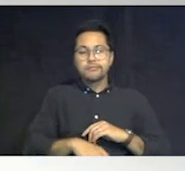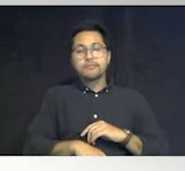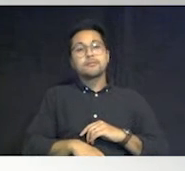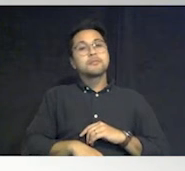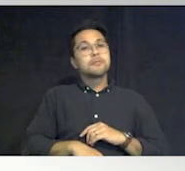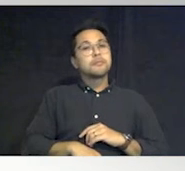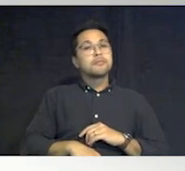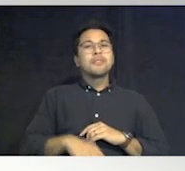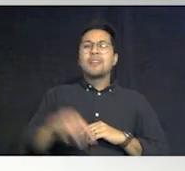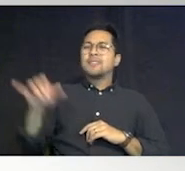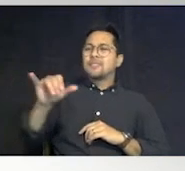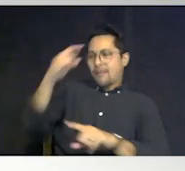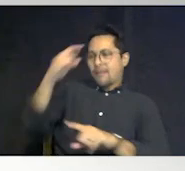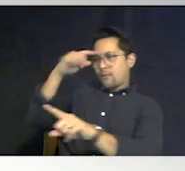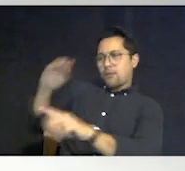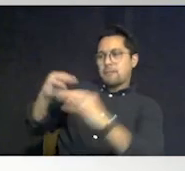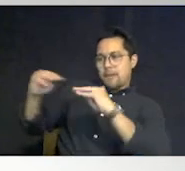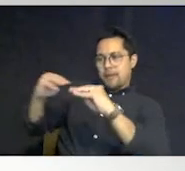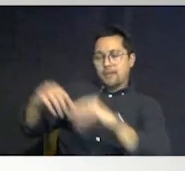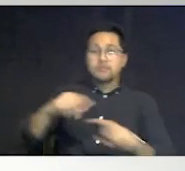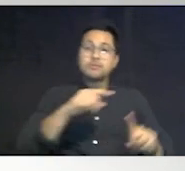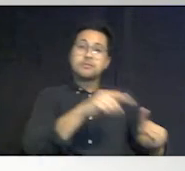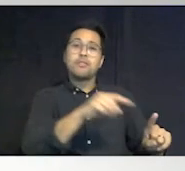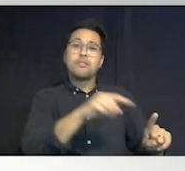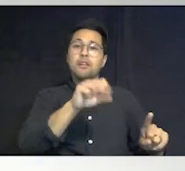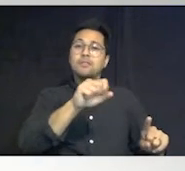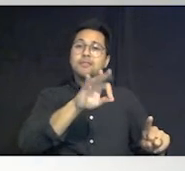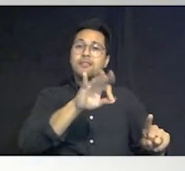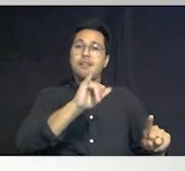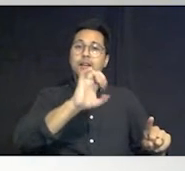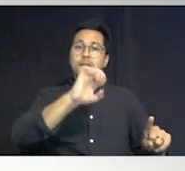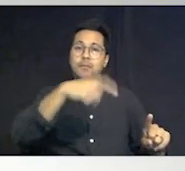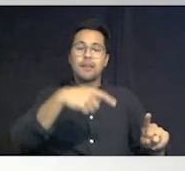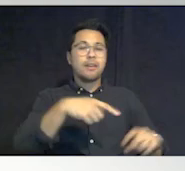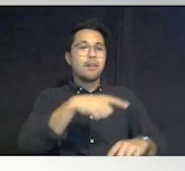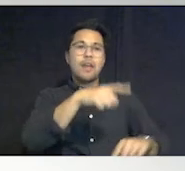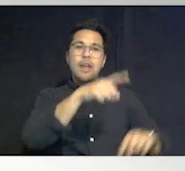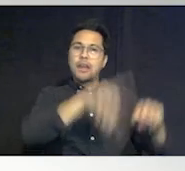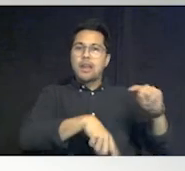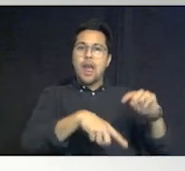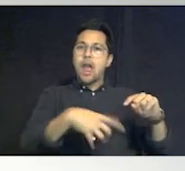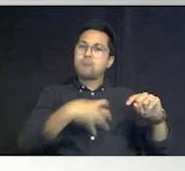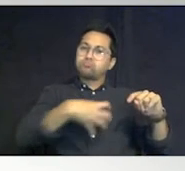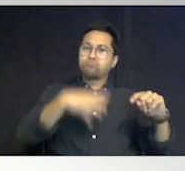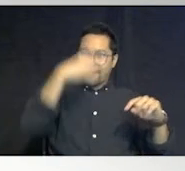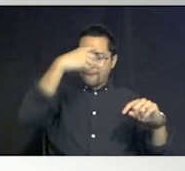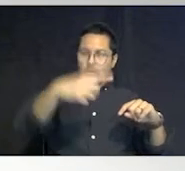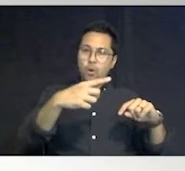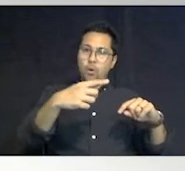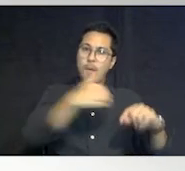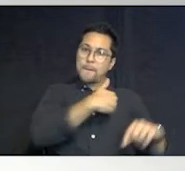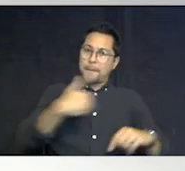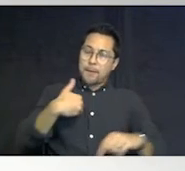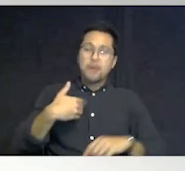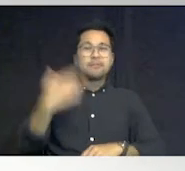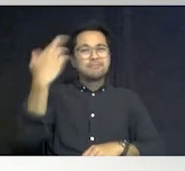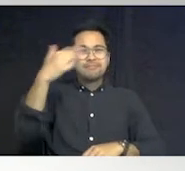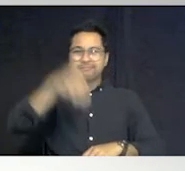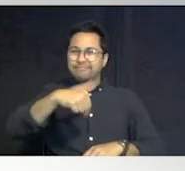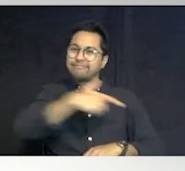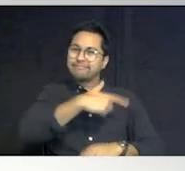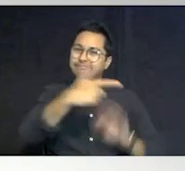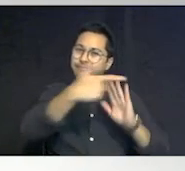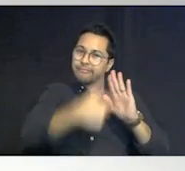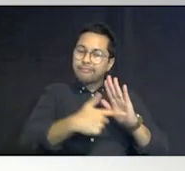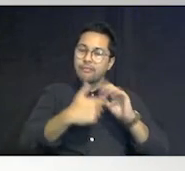to mediation, for SFIEP, someone cannot object to a member. Because there is a legal obligation part